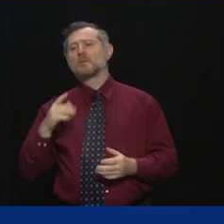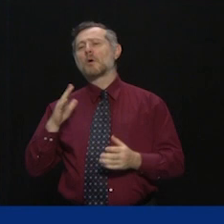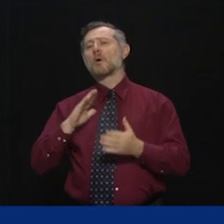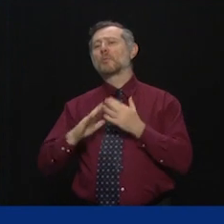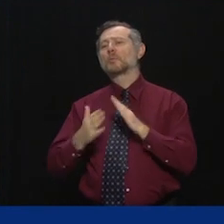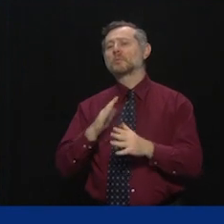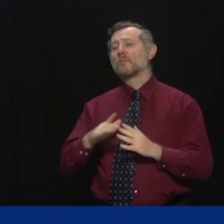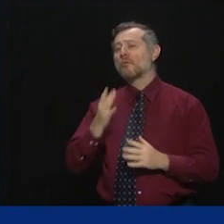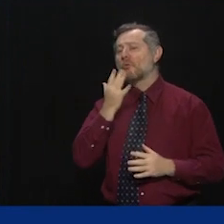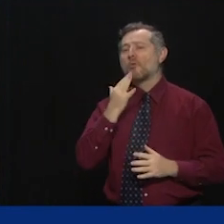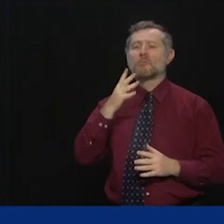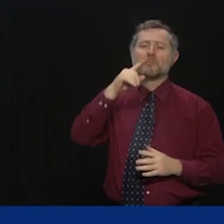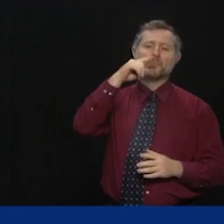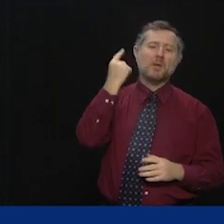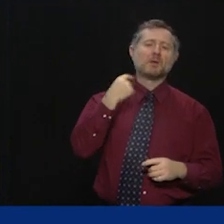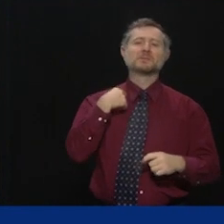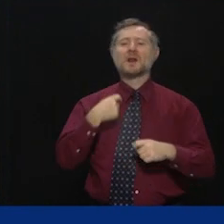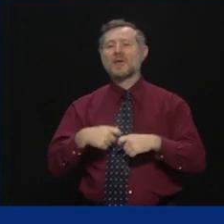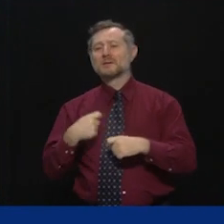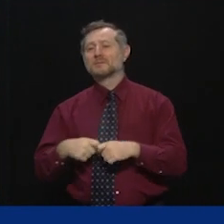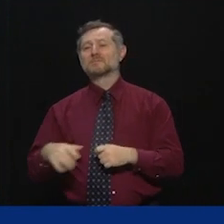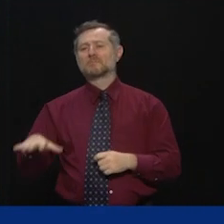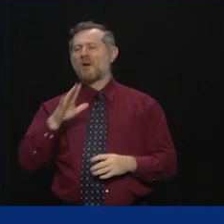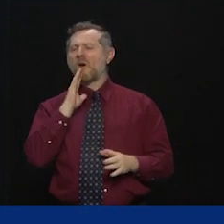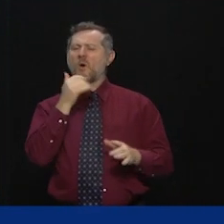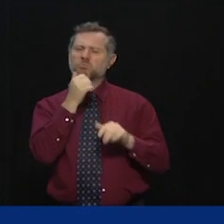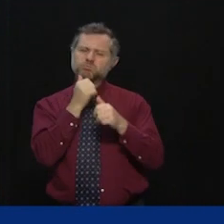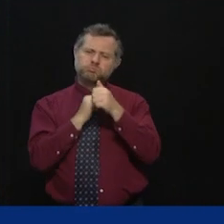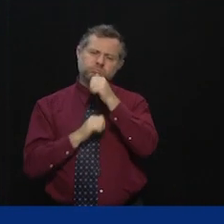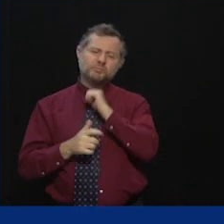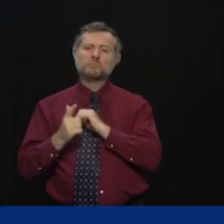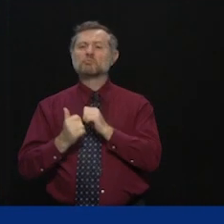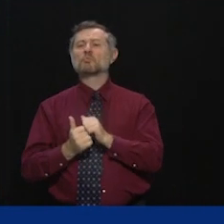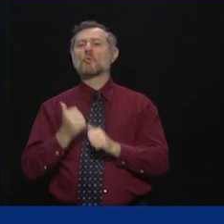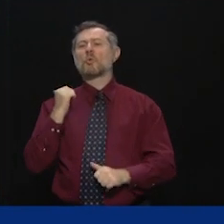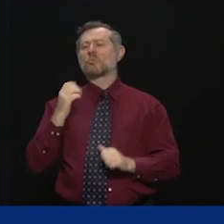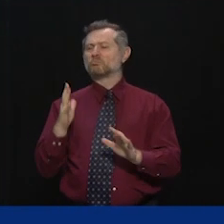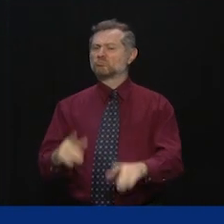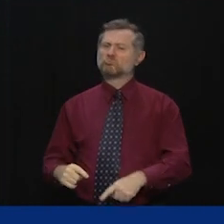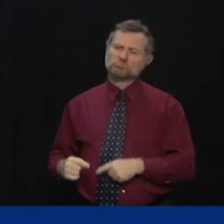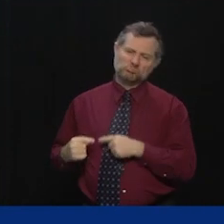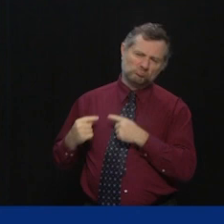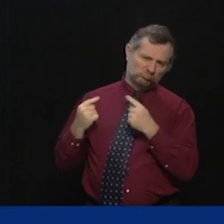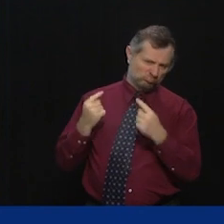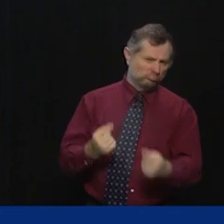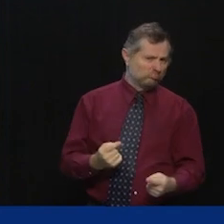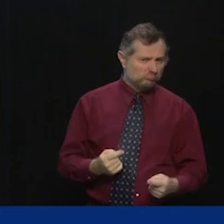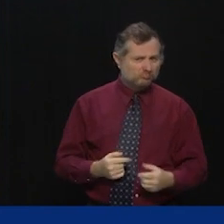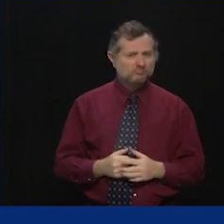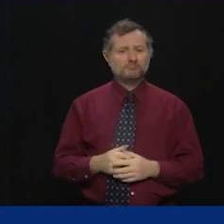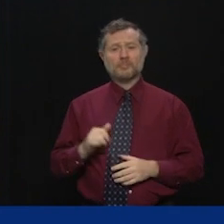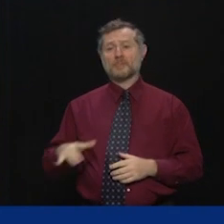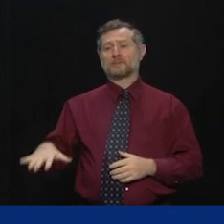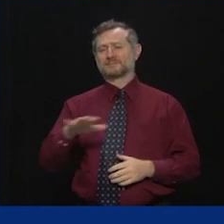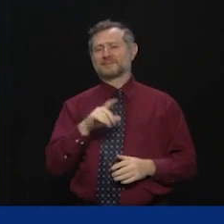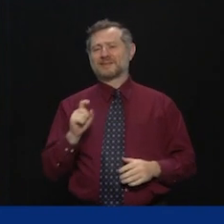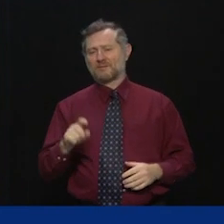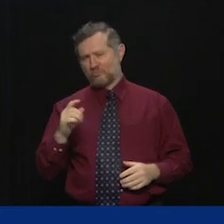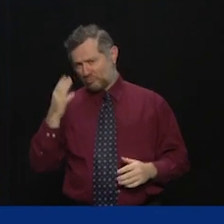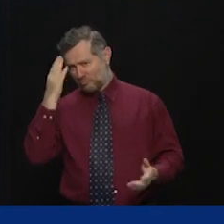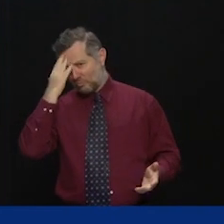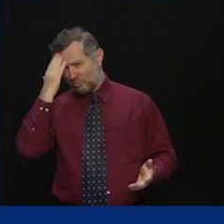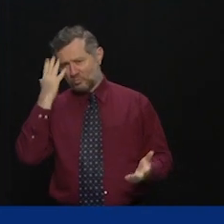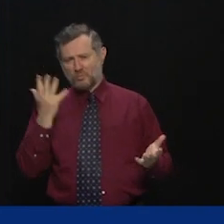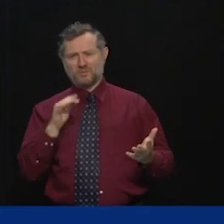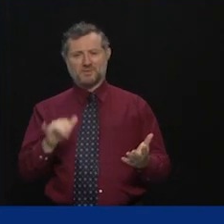and Latinos, who have suffered the most, who need to understand that you need to get vaccinated,